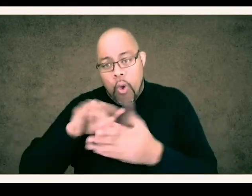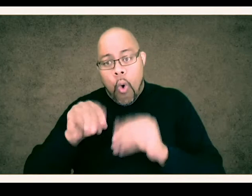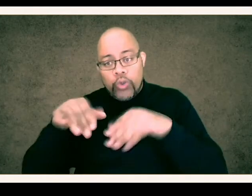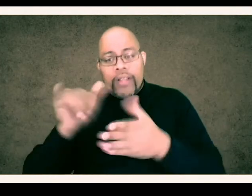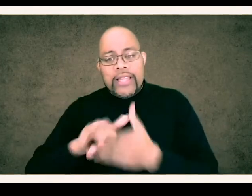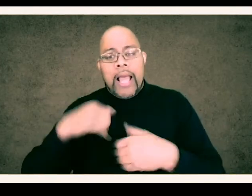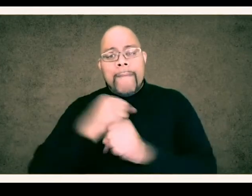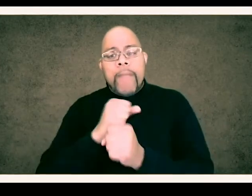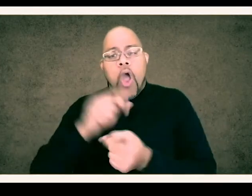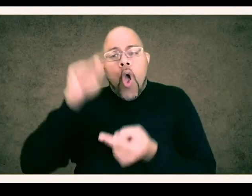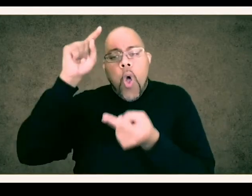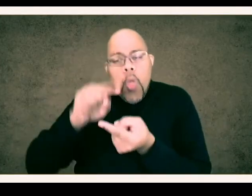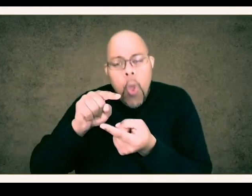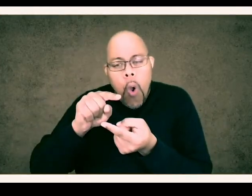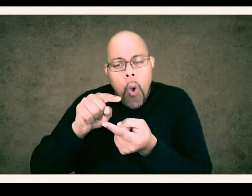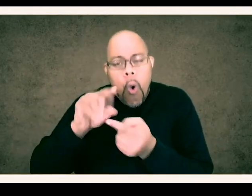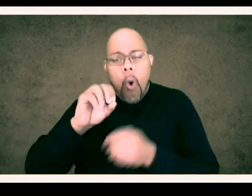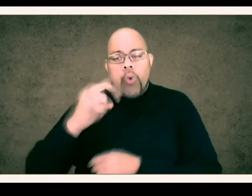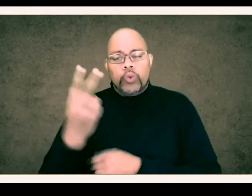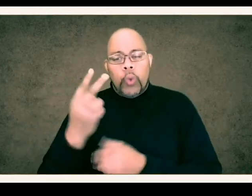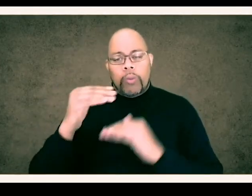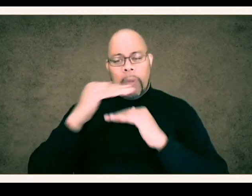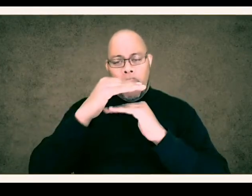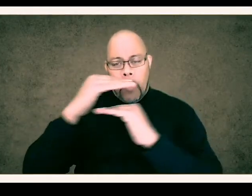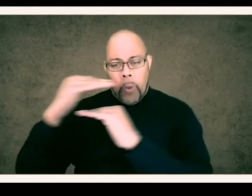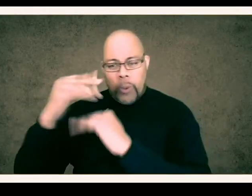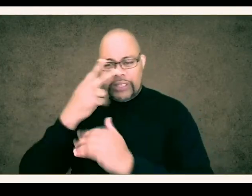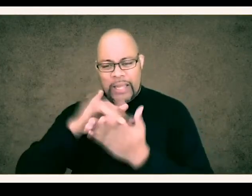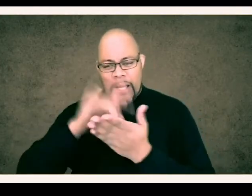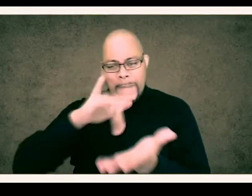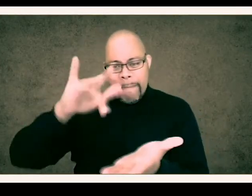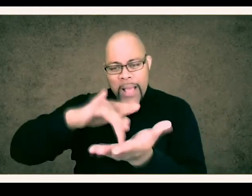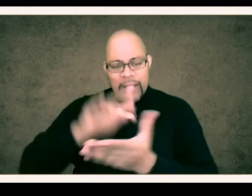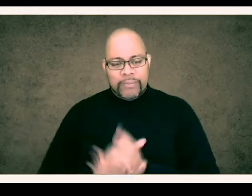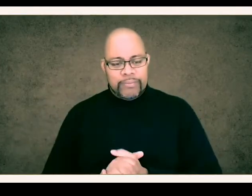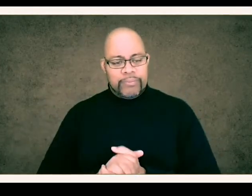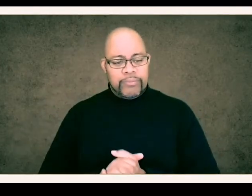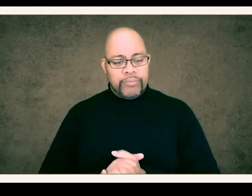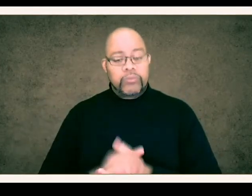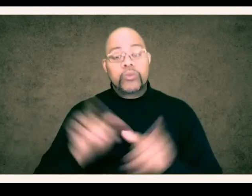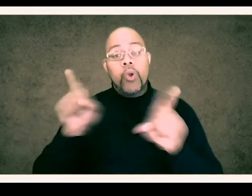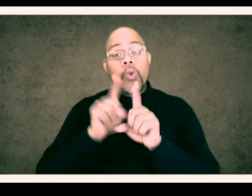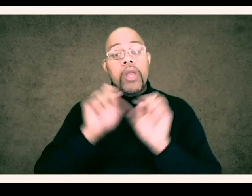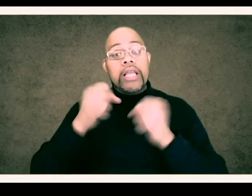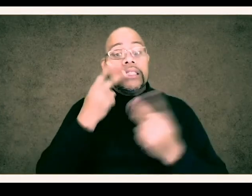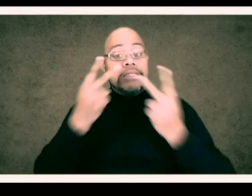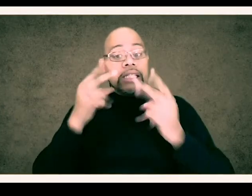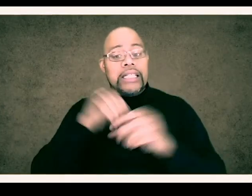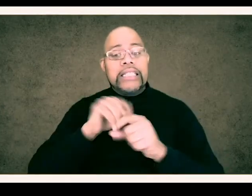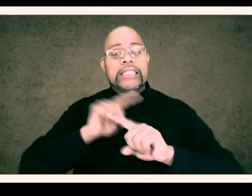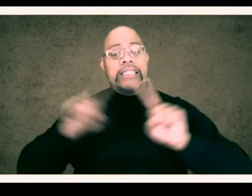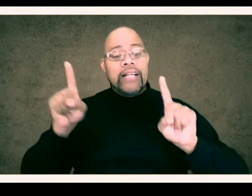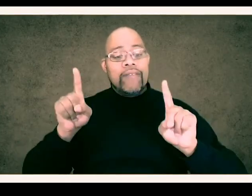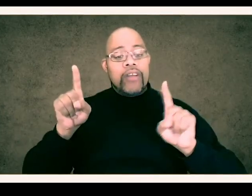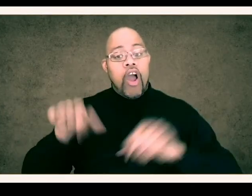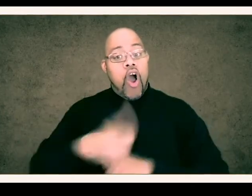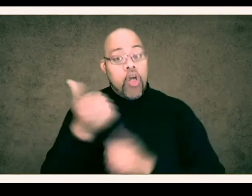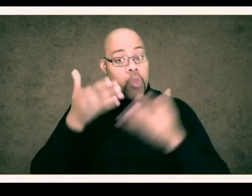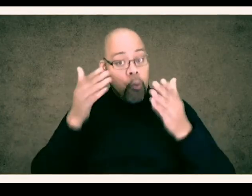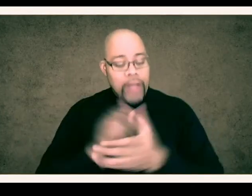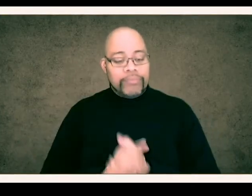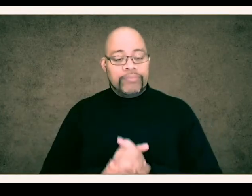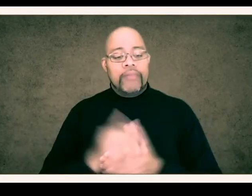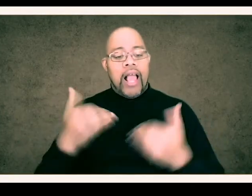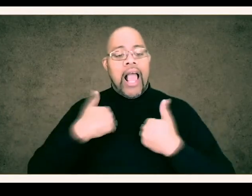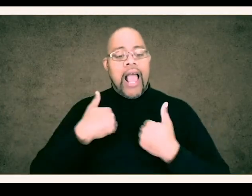creates this low band of a low oxygen that we see into the center of the ocean. We also can view them in another way,